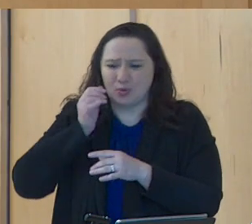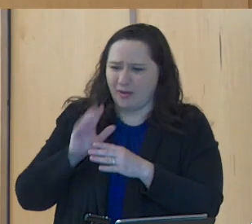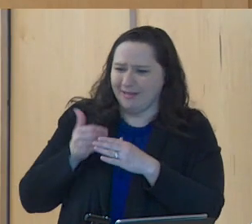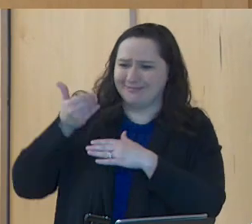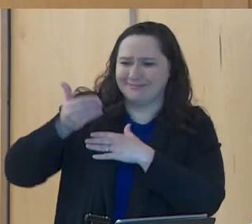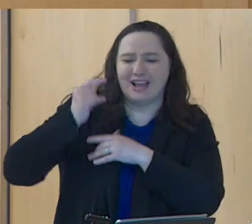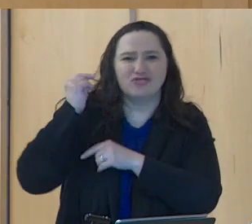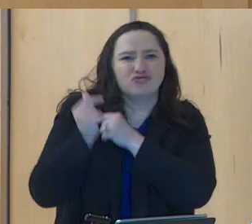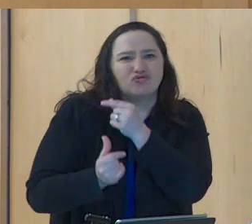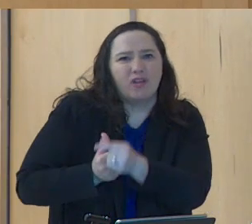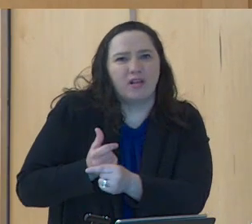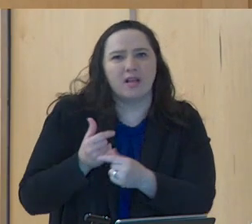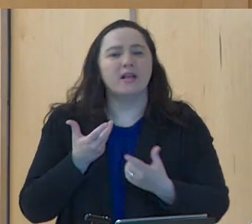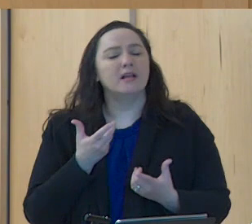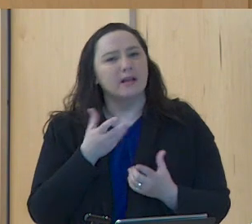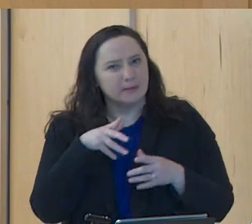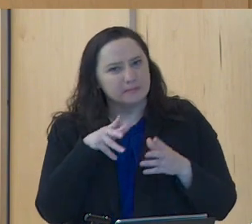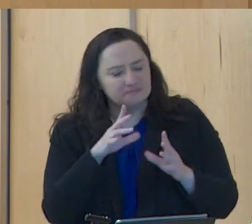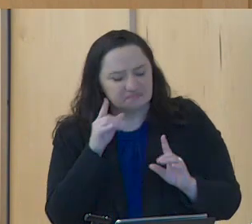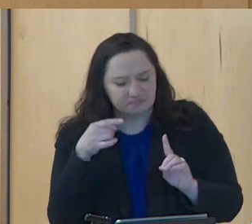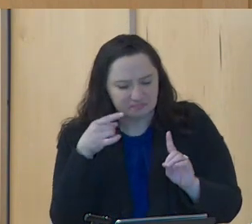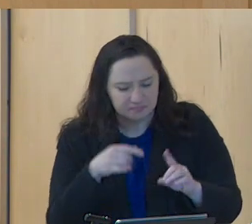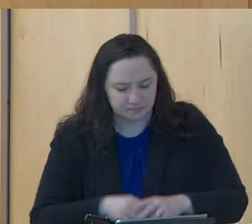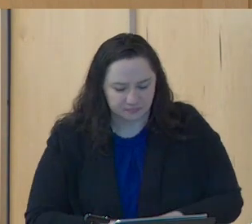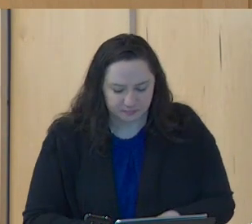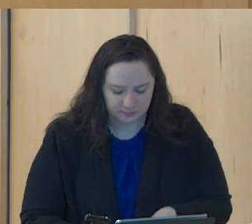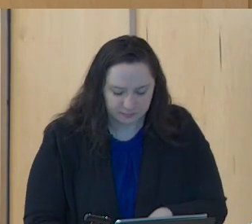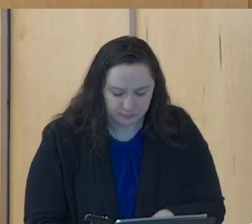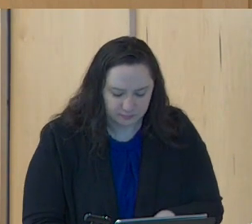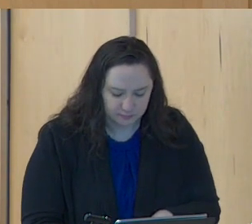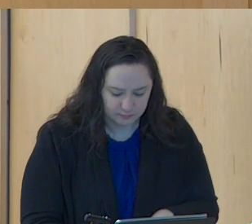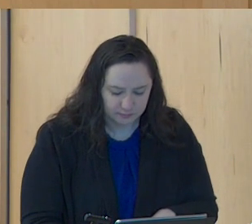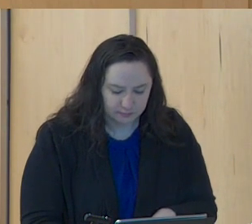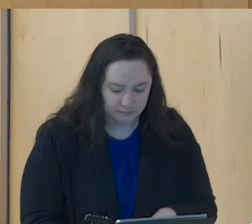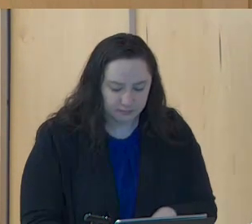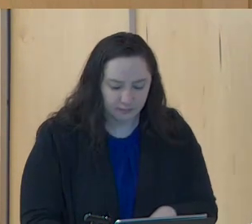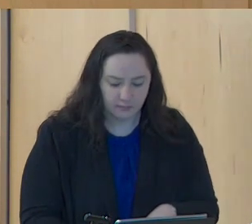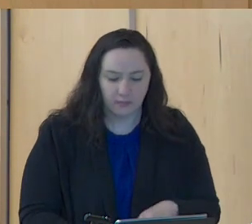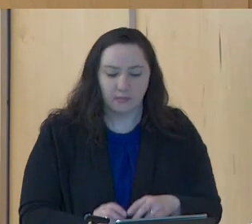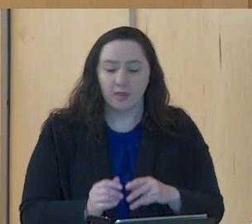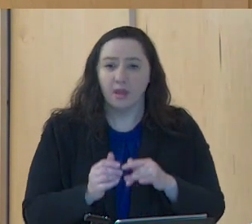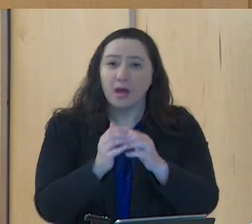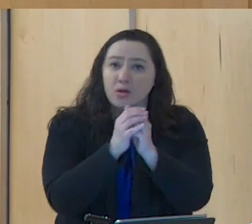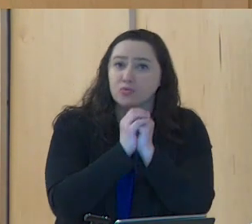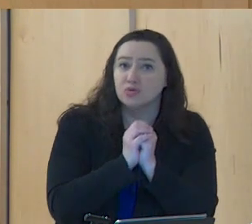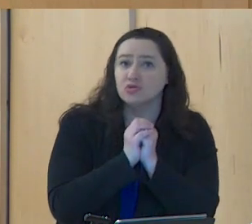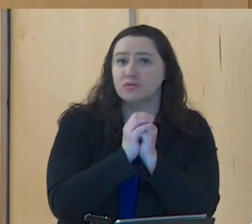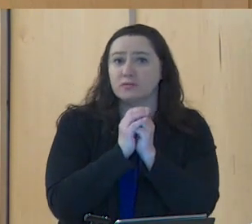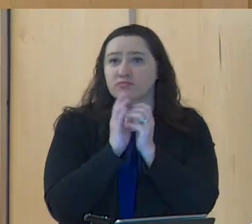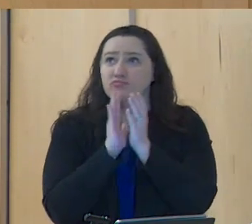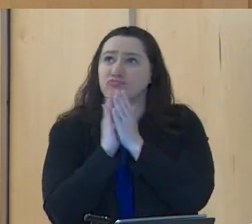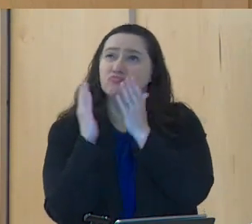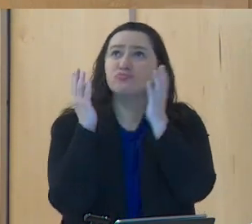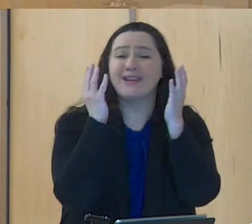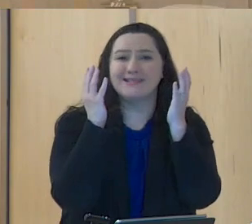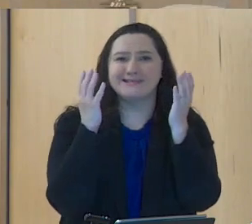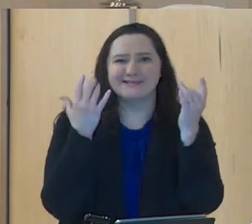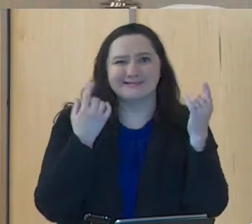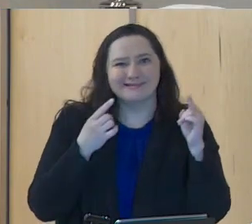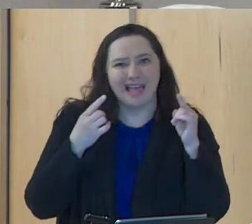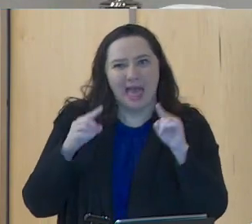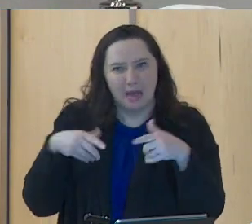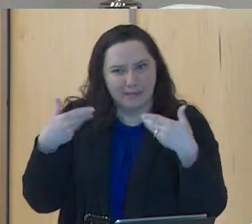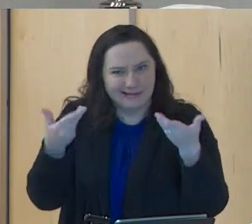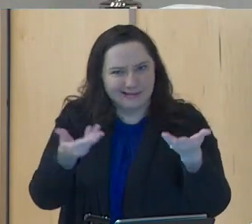But let's not be mistaken. Worship and praise doesn't happen just here in a